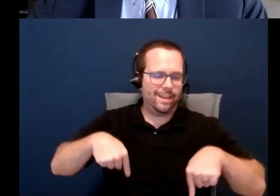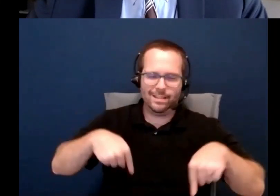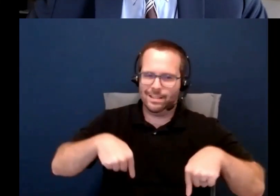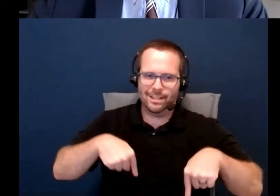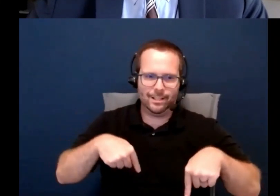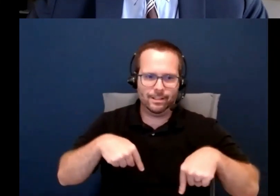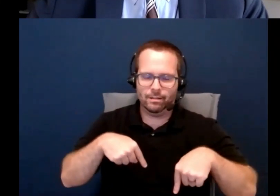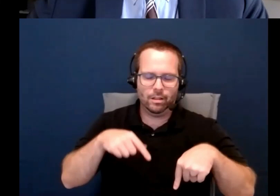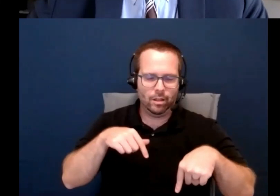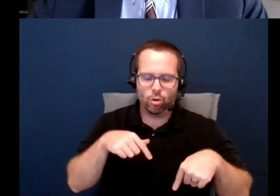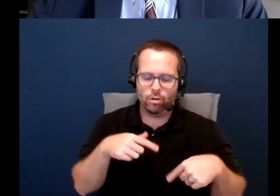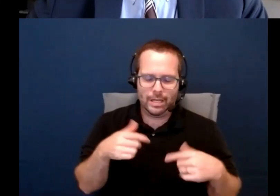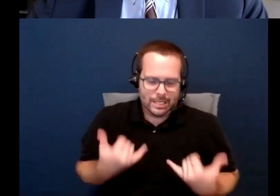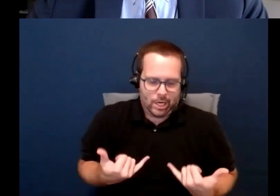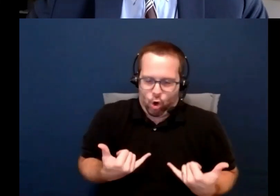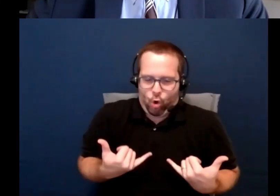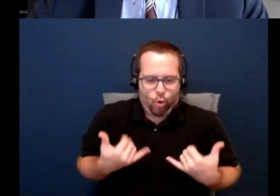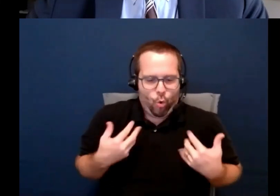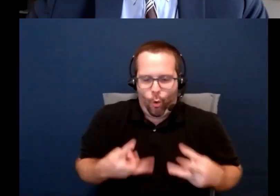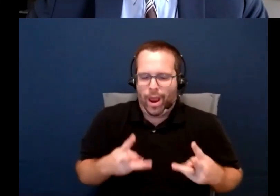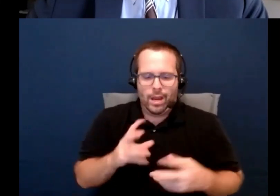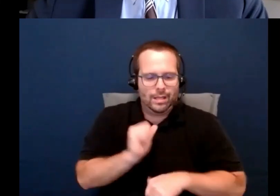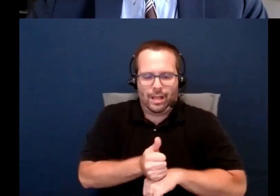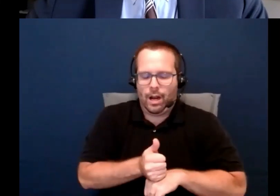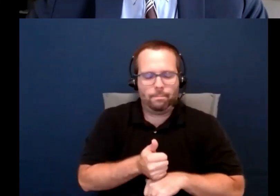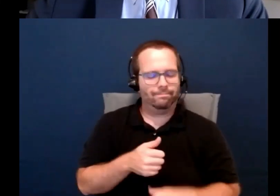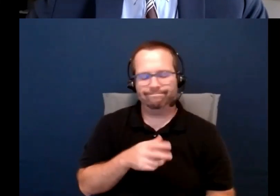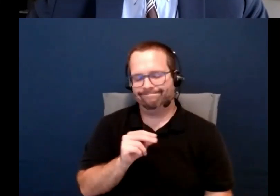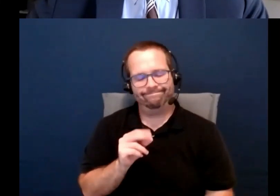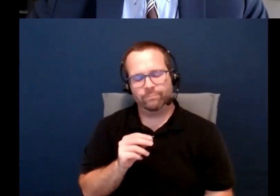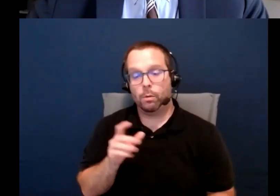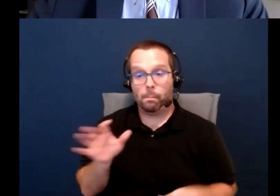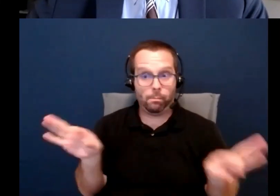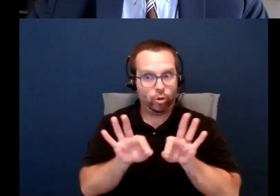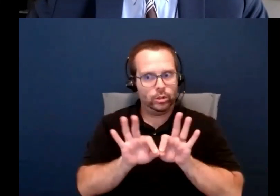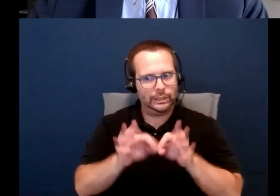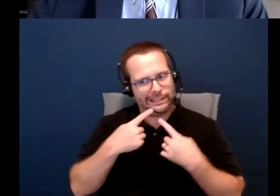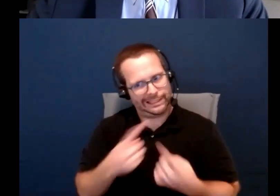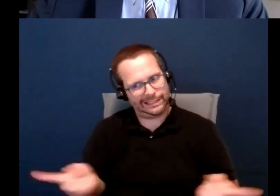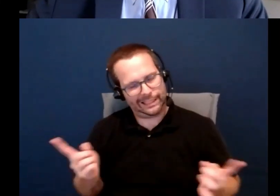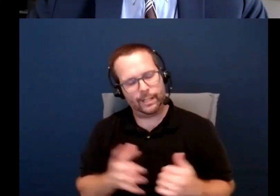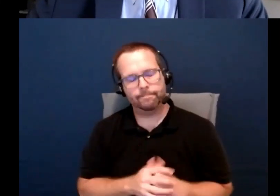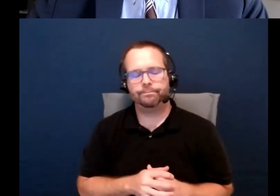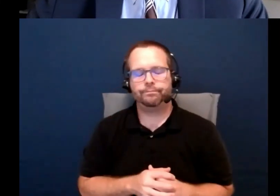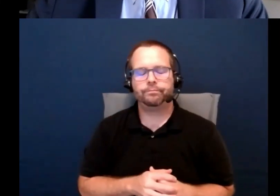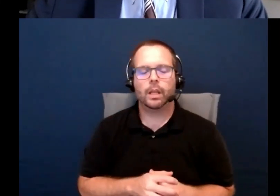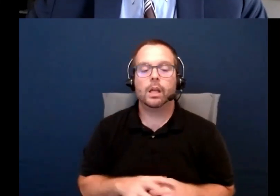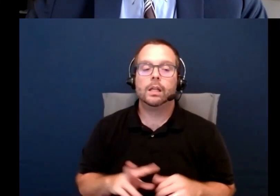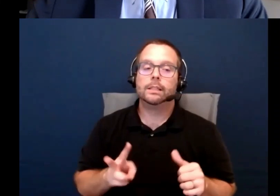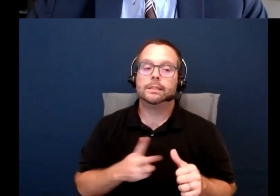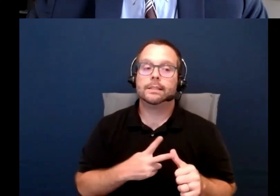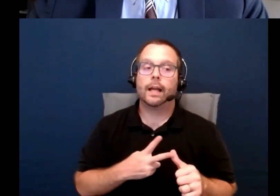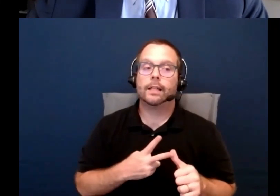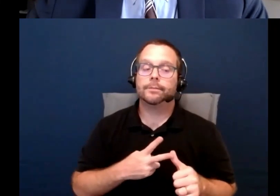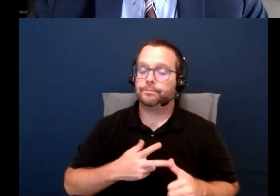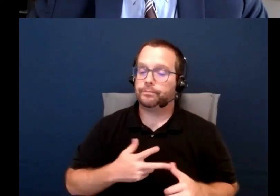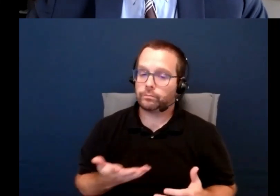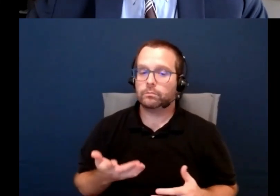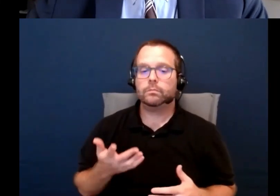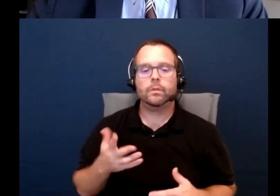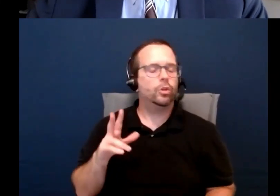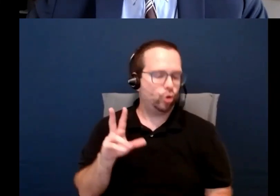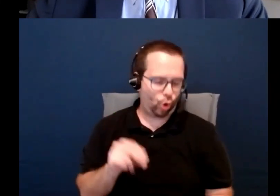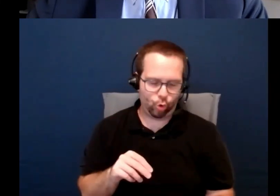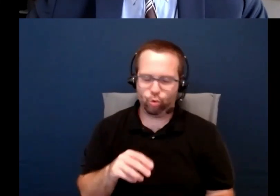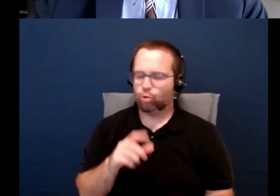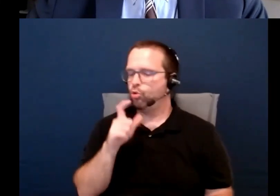configured. So I think that that's a very important thing to get out of the way. The second thing is, no, you don't have